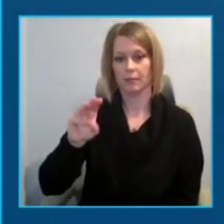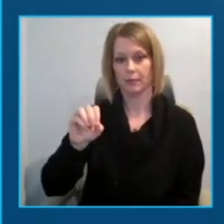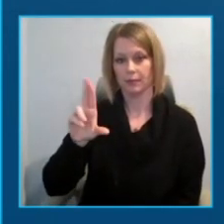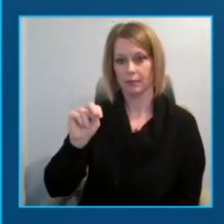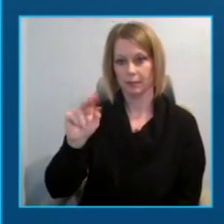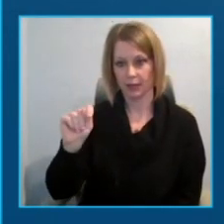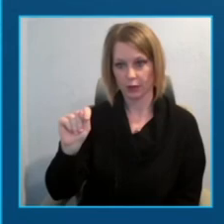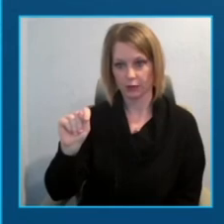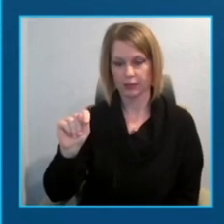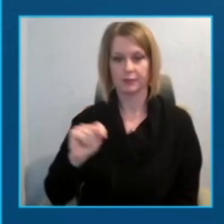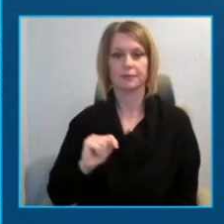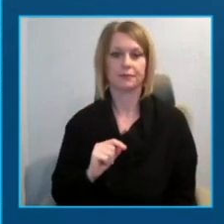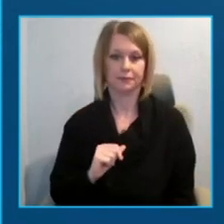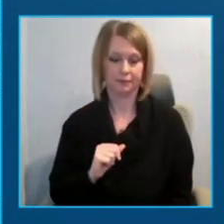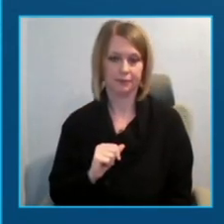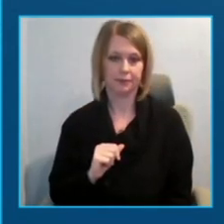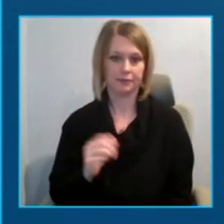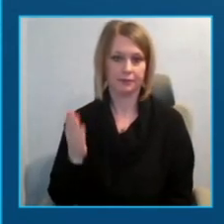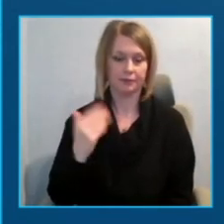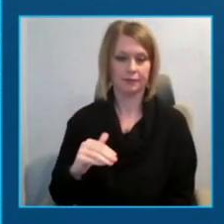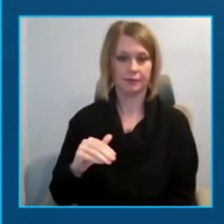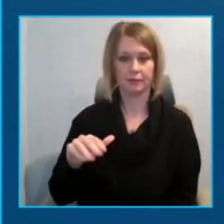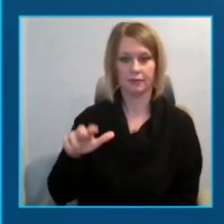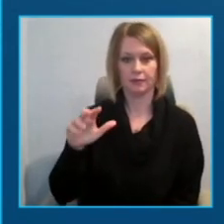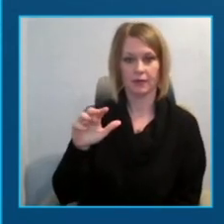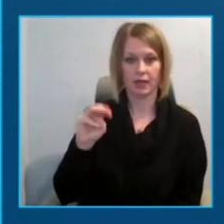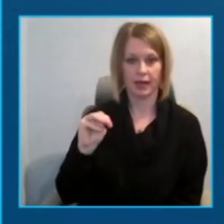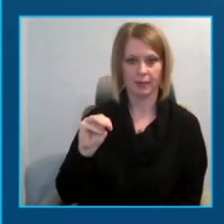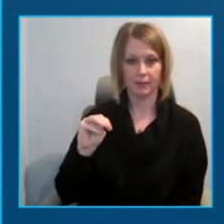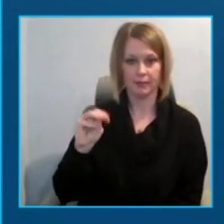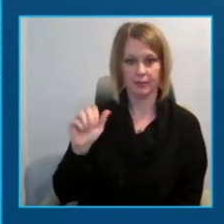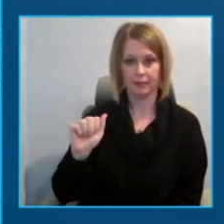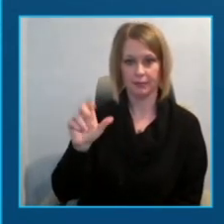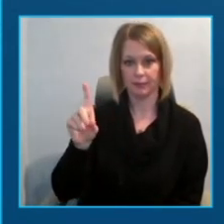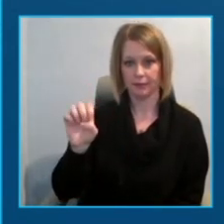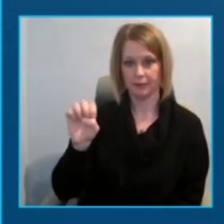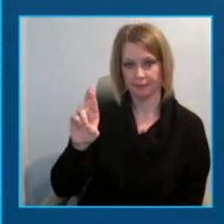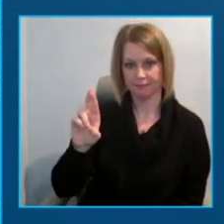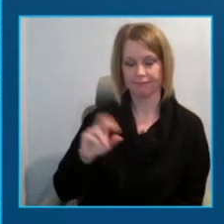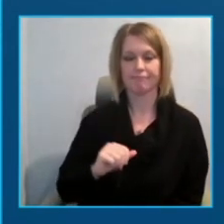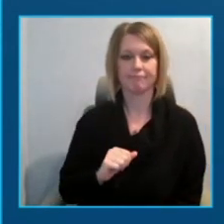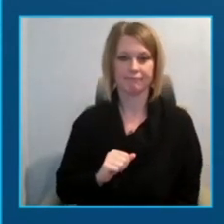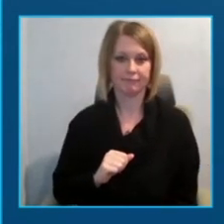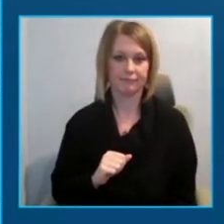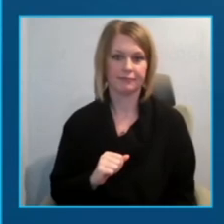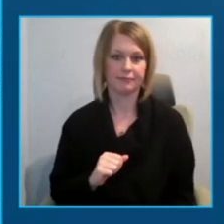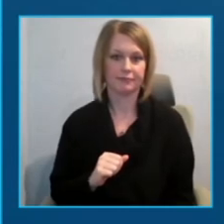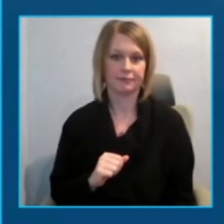Here. Mr. Ray? Here. Ms. Ruiz?